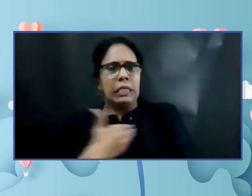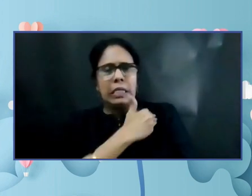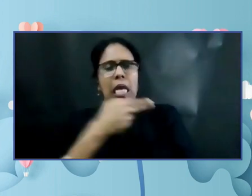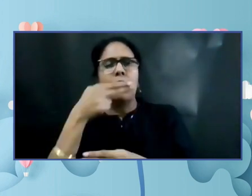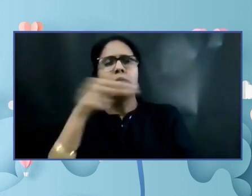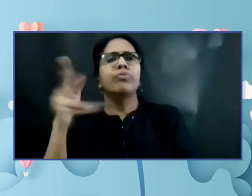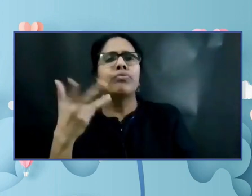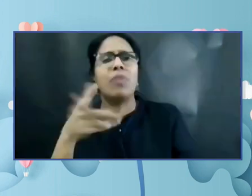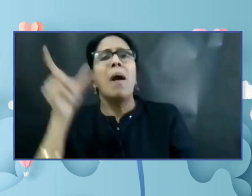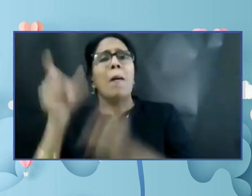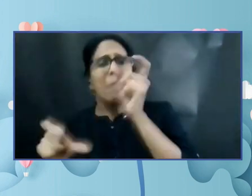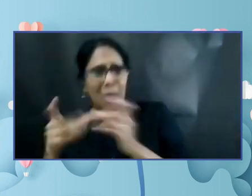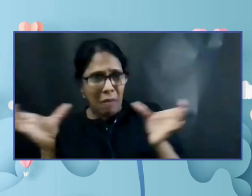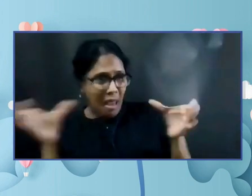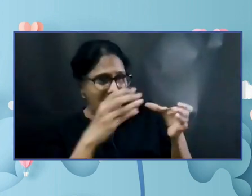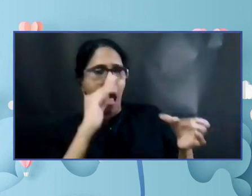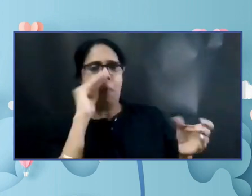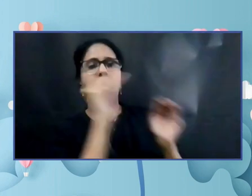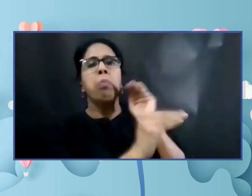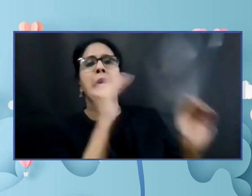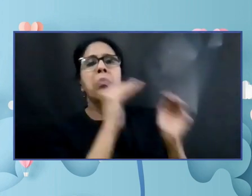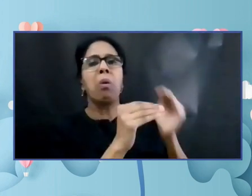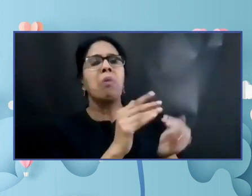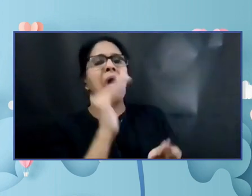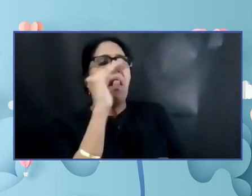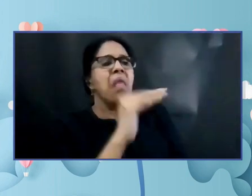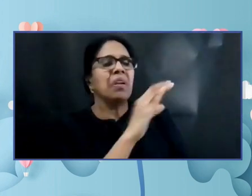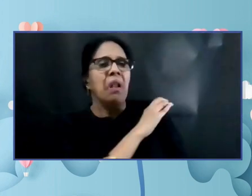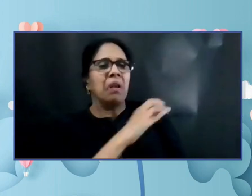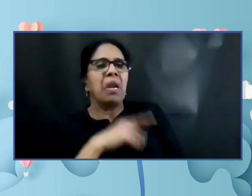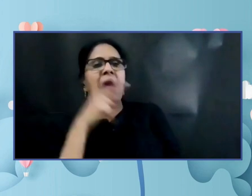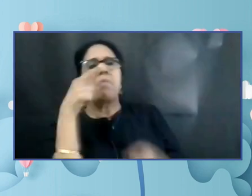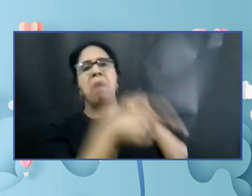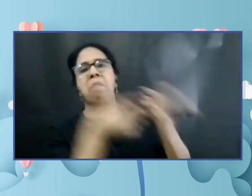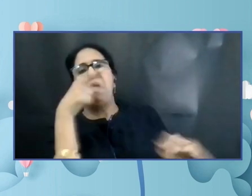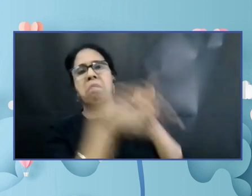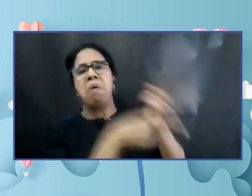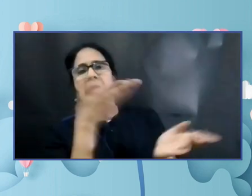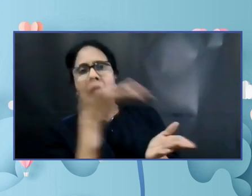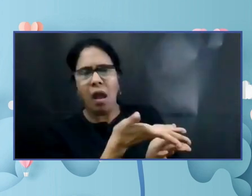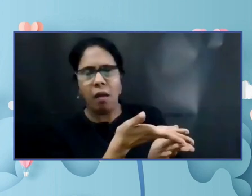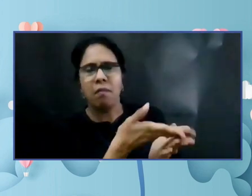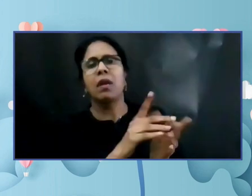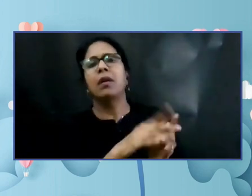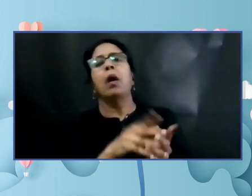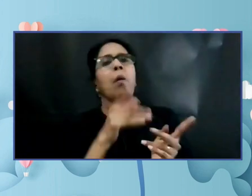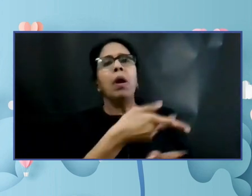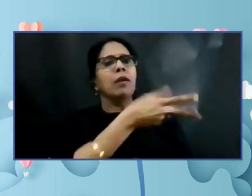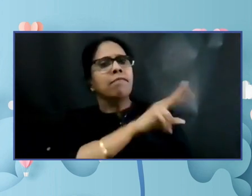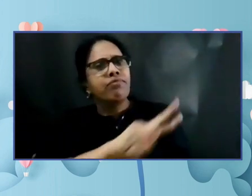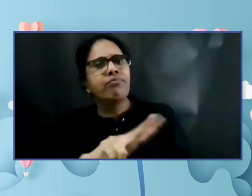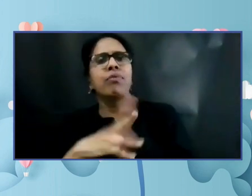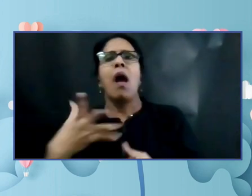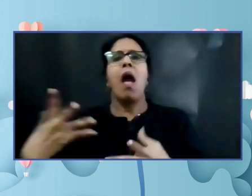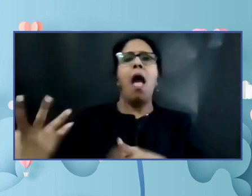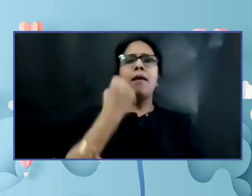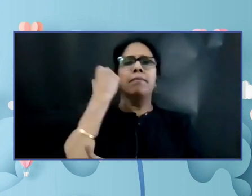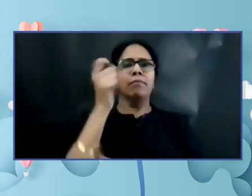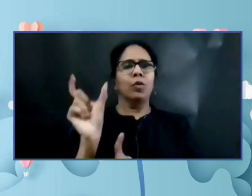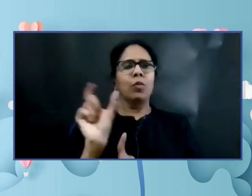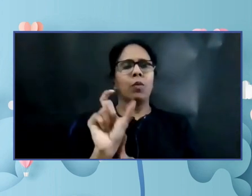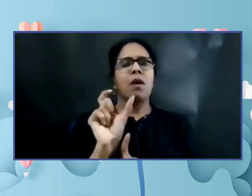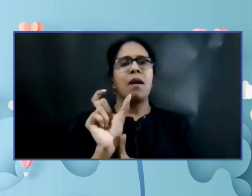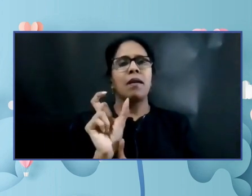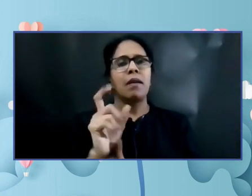little Christs? Or perhaps you might know that the word queer traditionally means strange